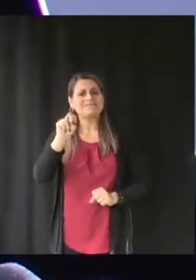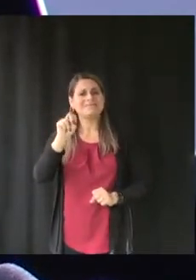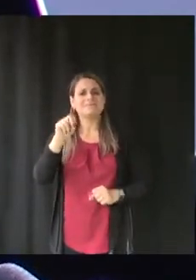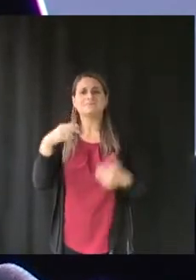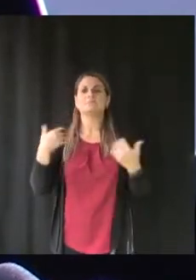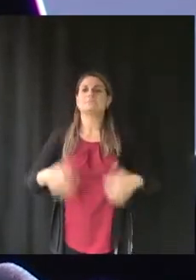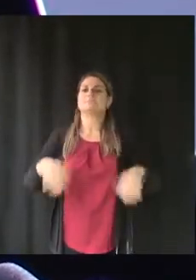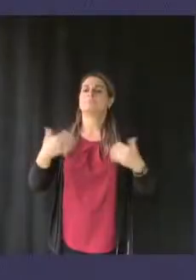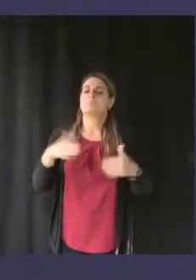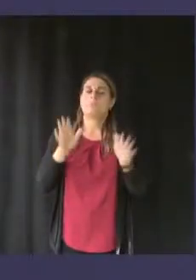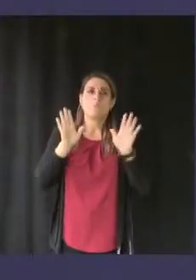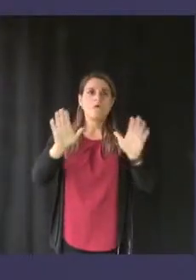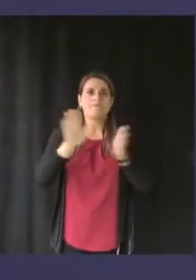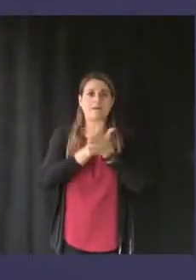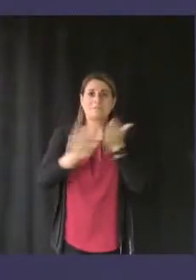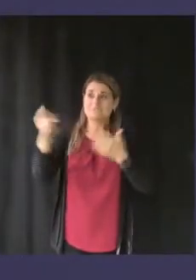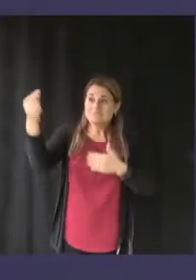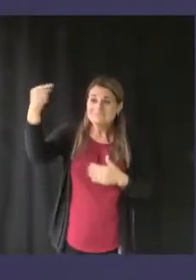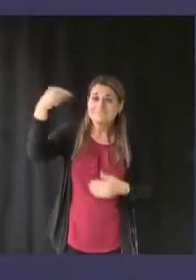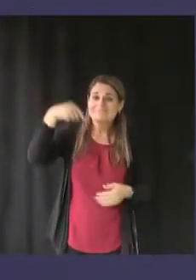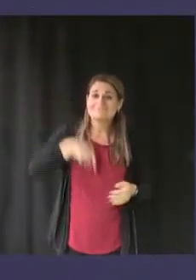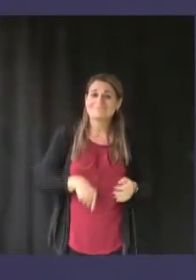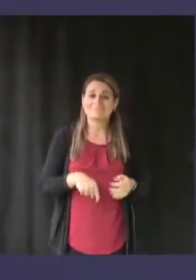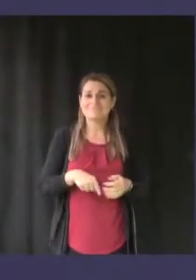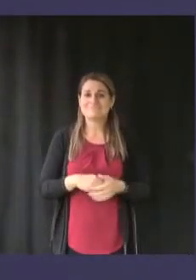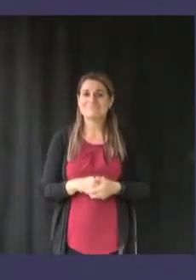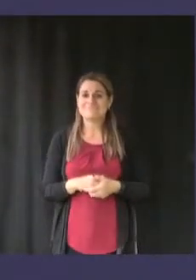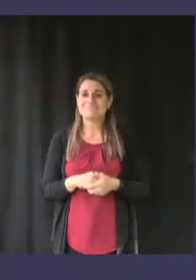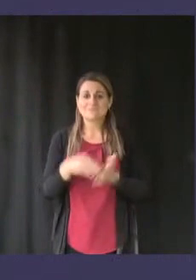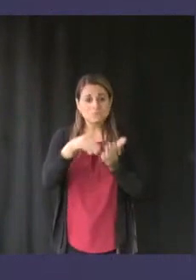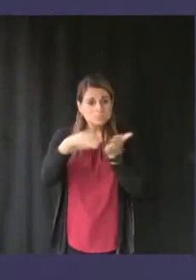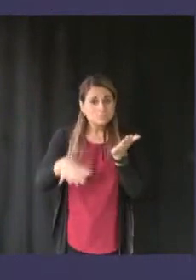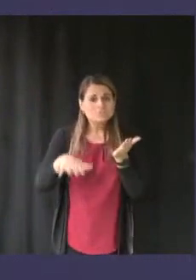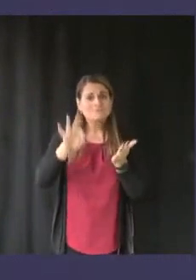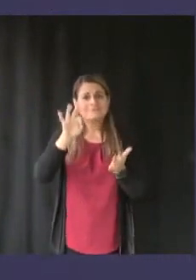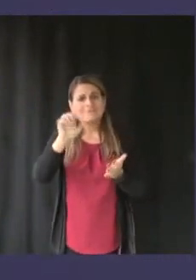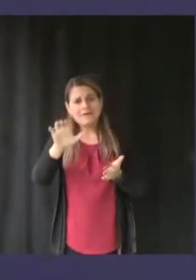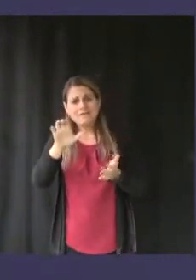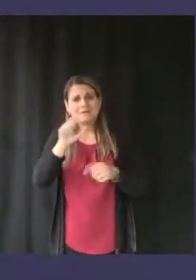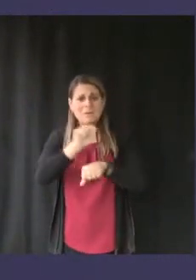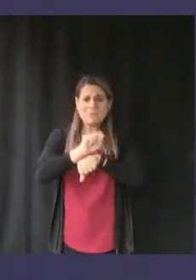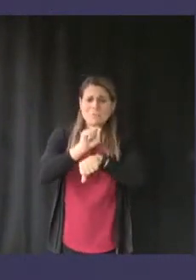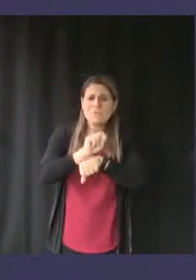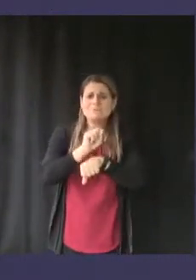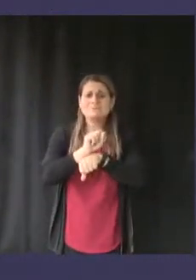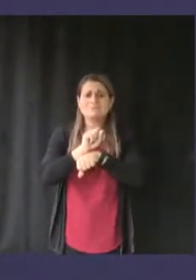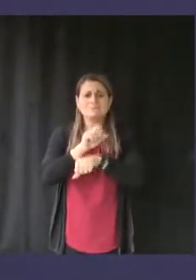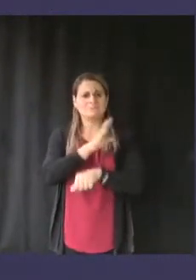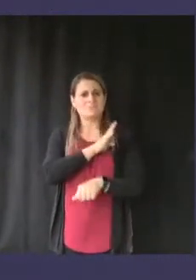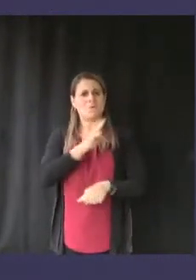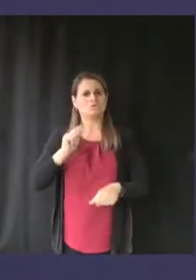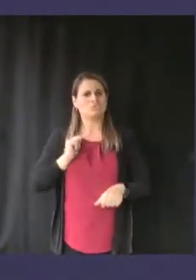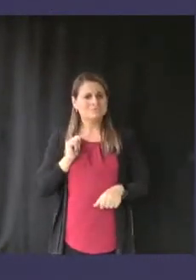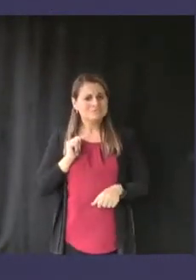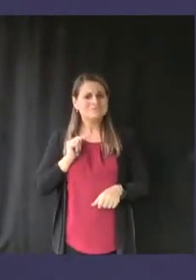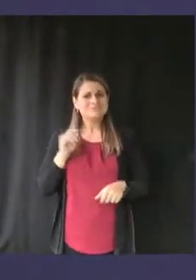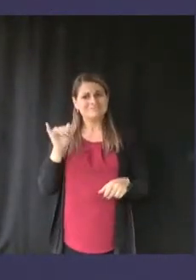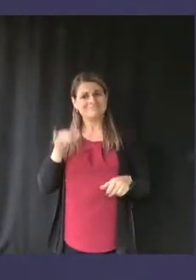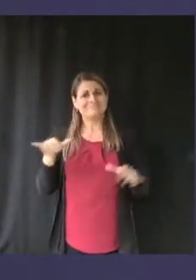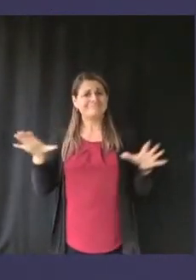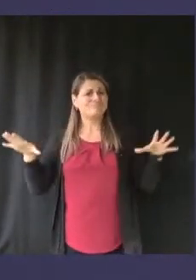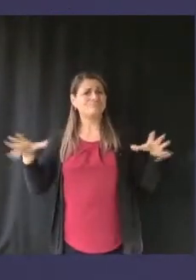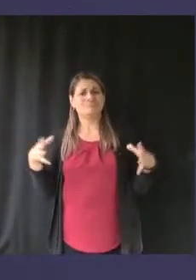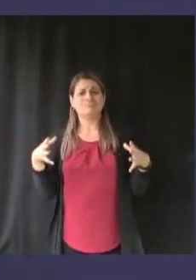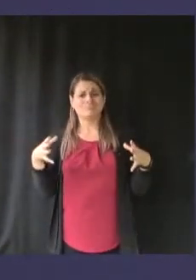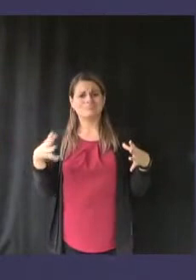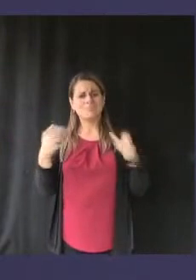university. We, the students, faculty, employees, and the Board of Trustees want to express our